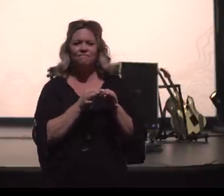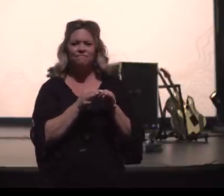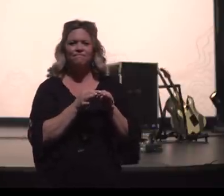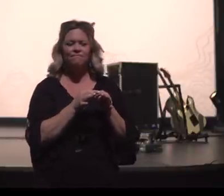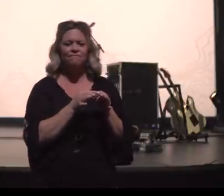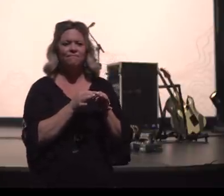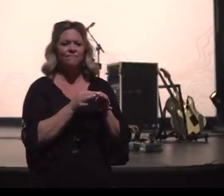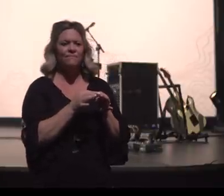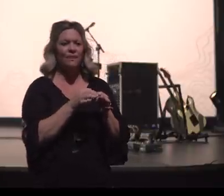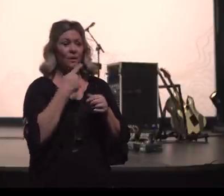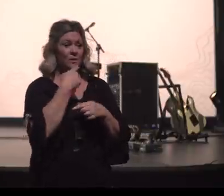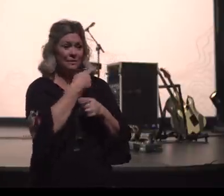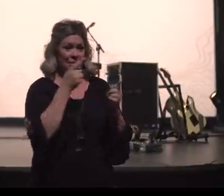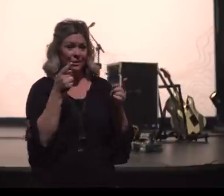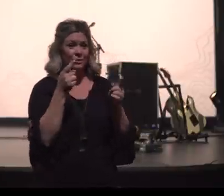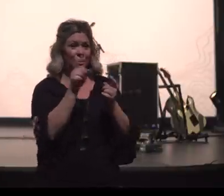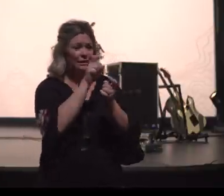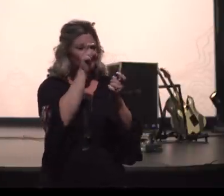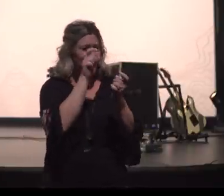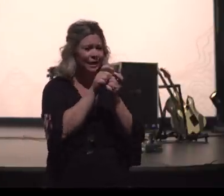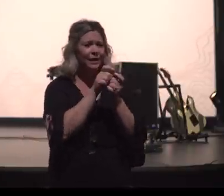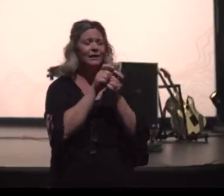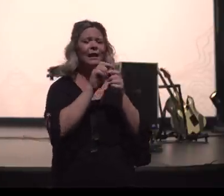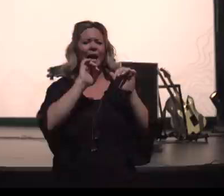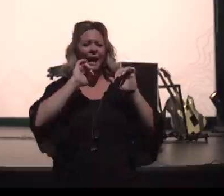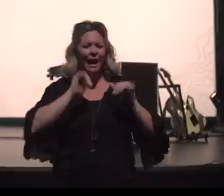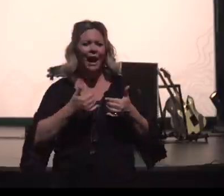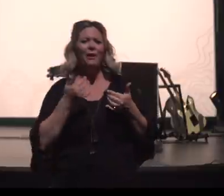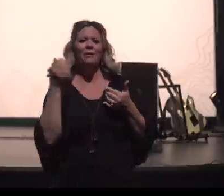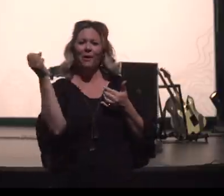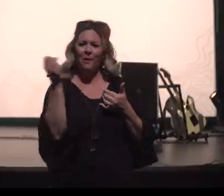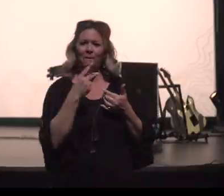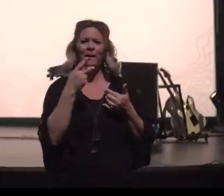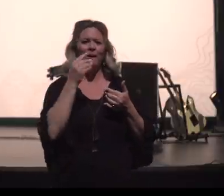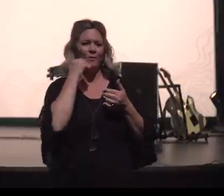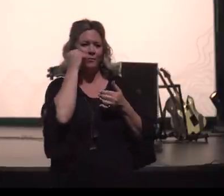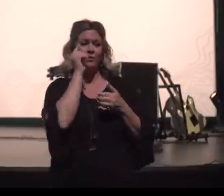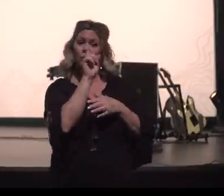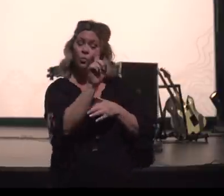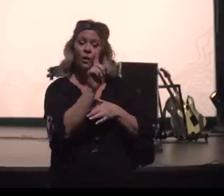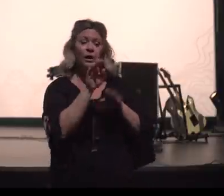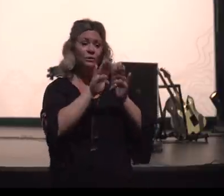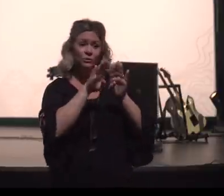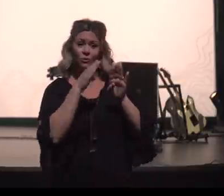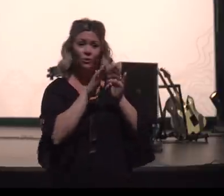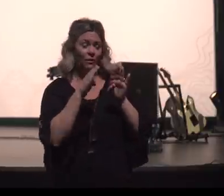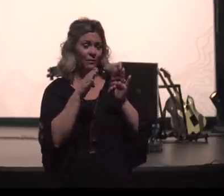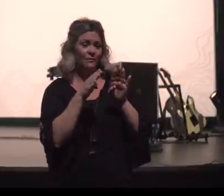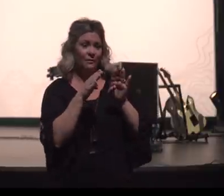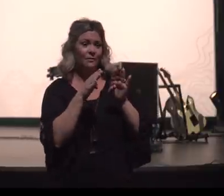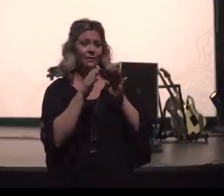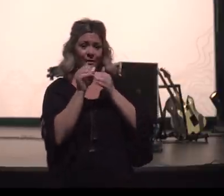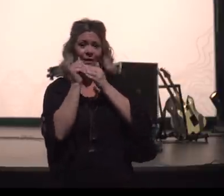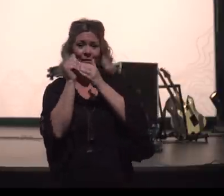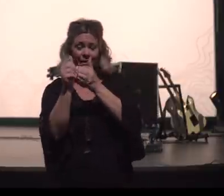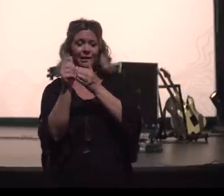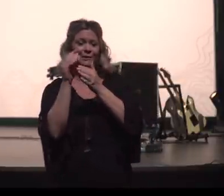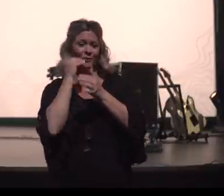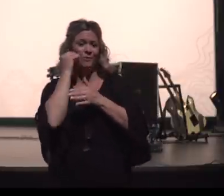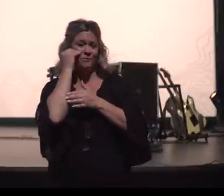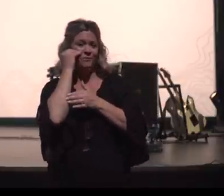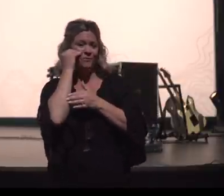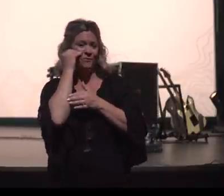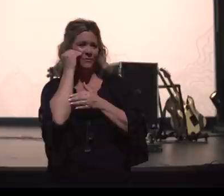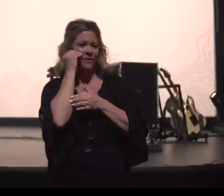And I want to tell you exactly how to come home today, because there's one door. There is one door that leads home. And